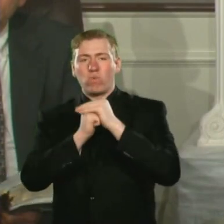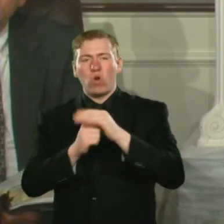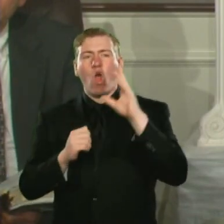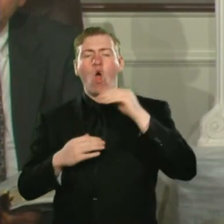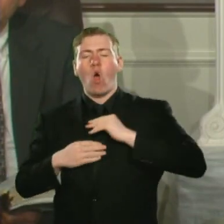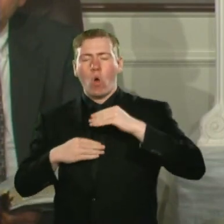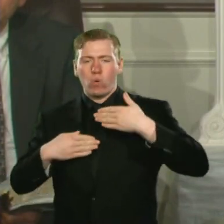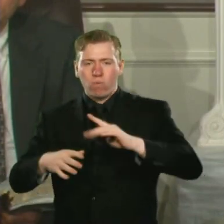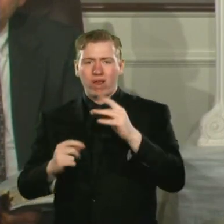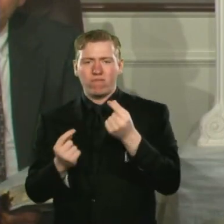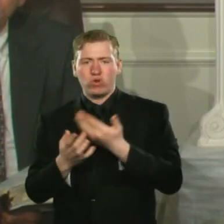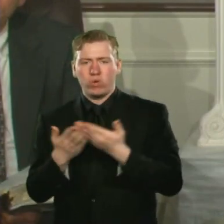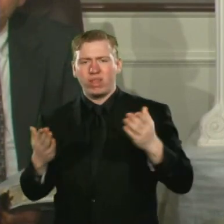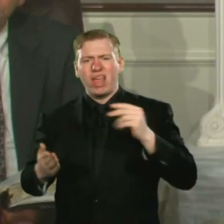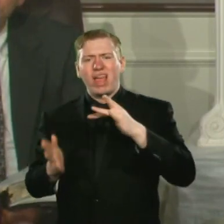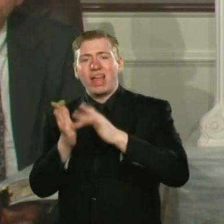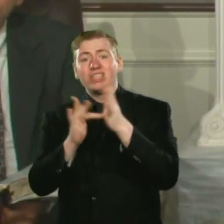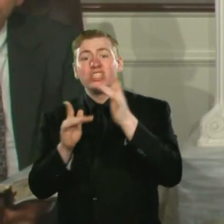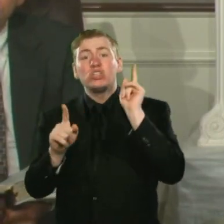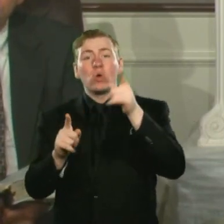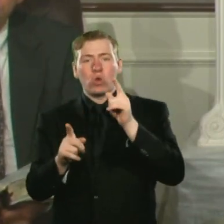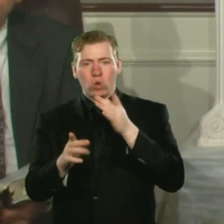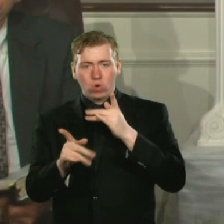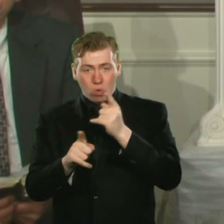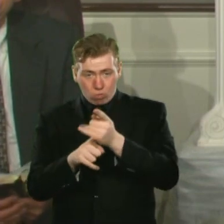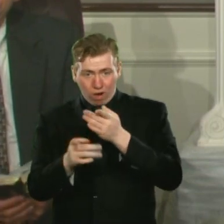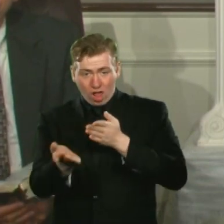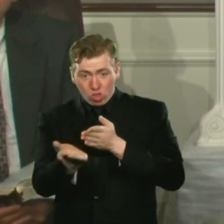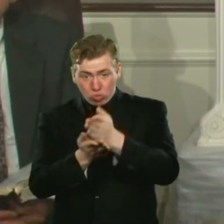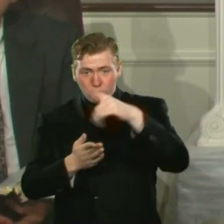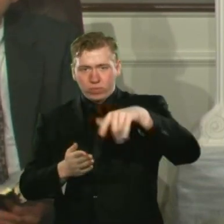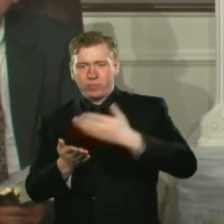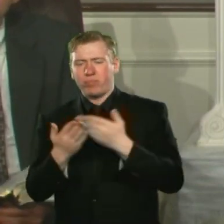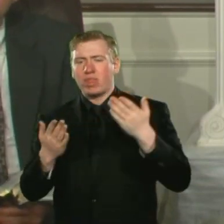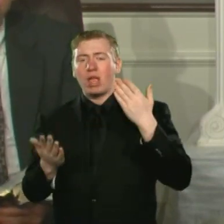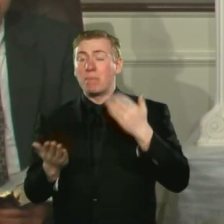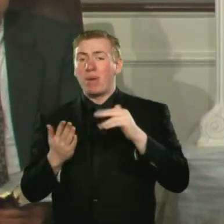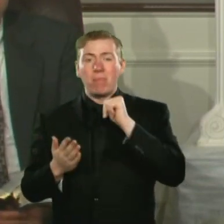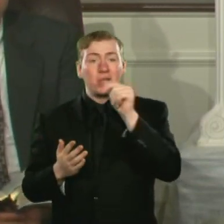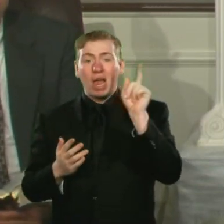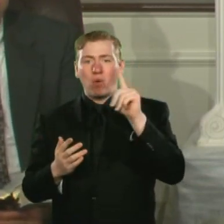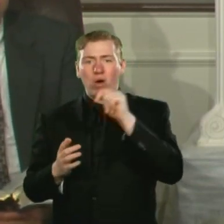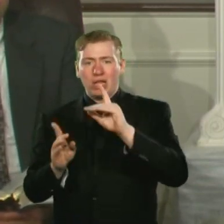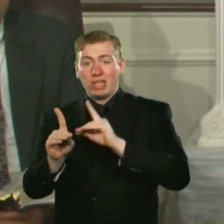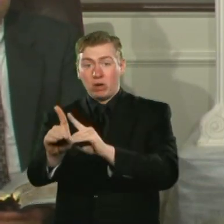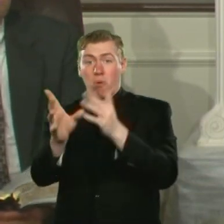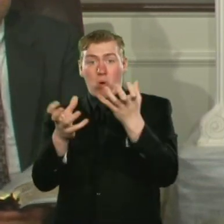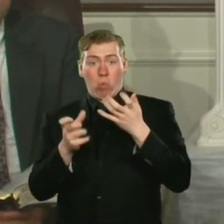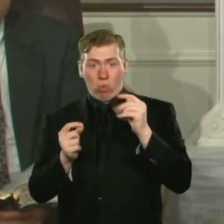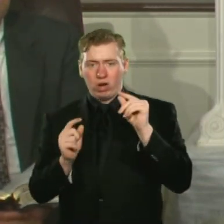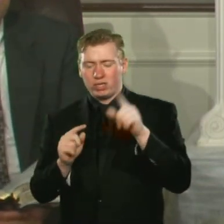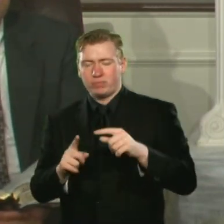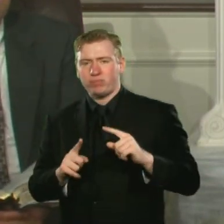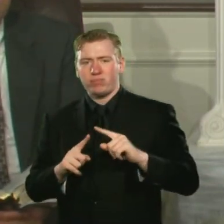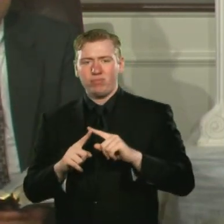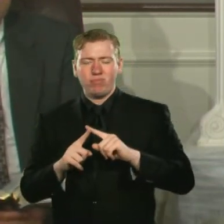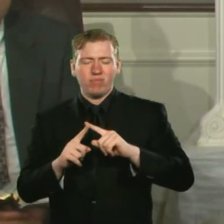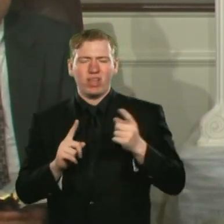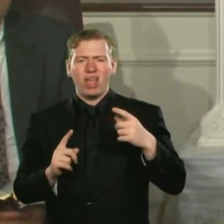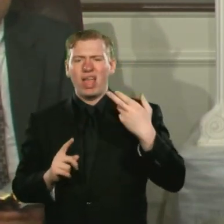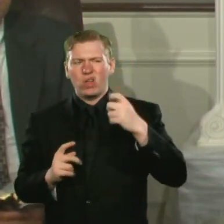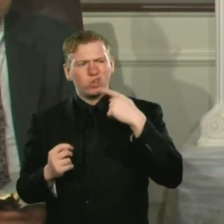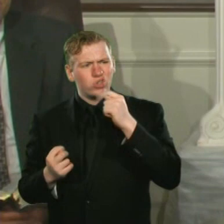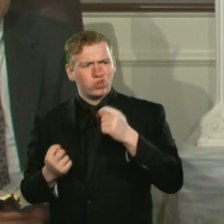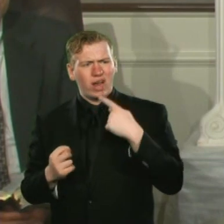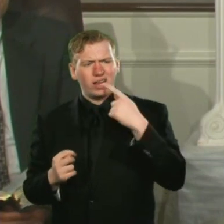doing things. And Jesus walks right in the middle of those things, not where probably the disciples enjoyed, but he was trying to tell them.